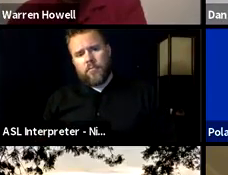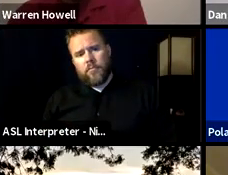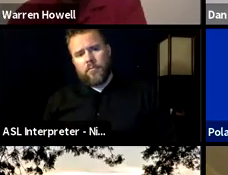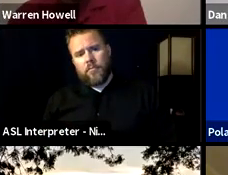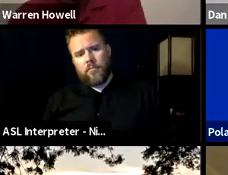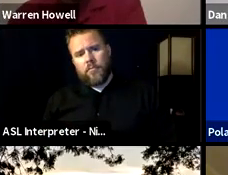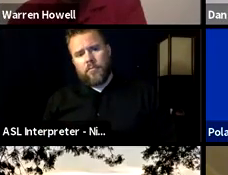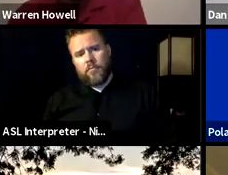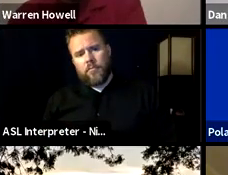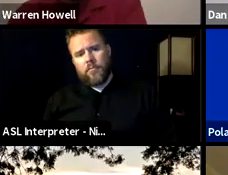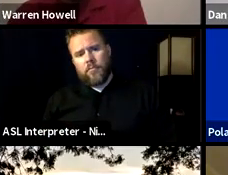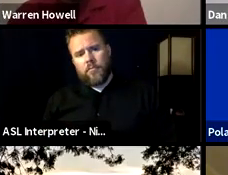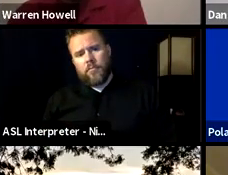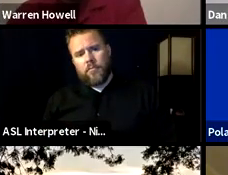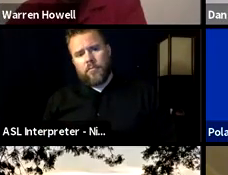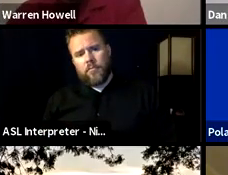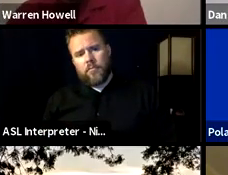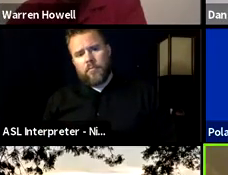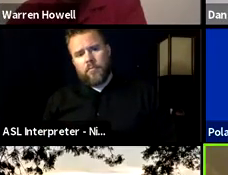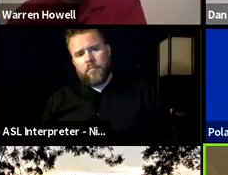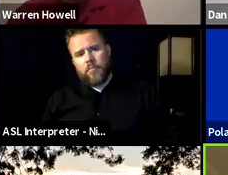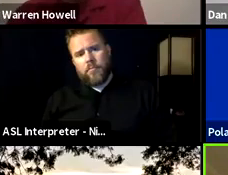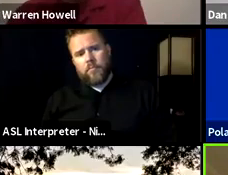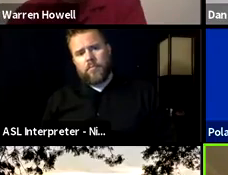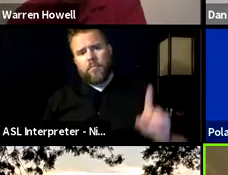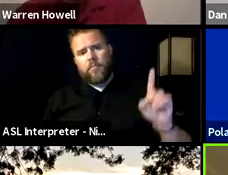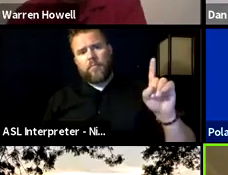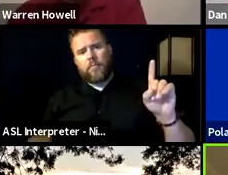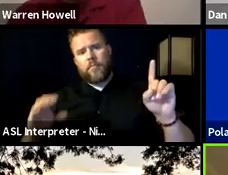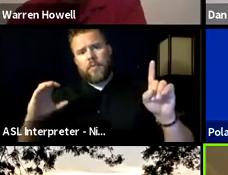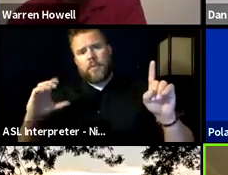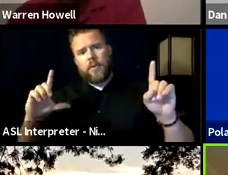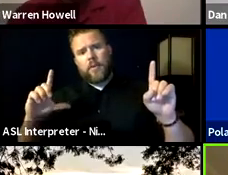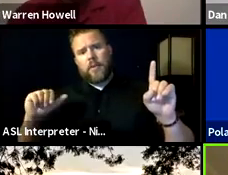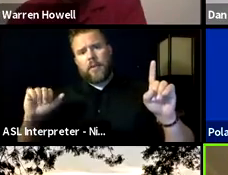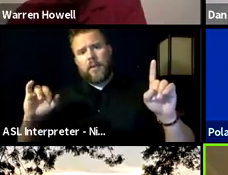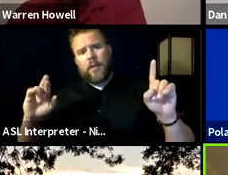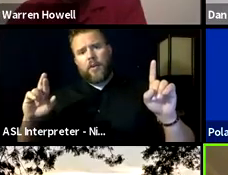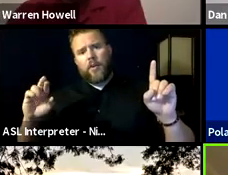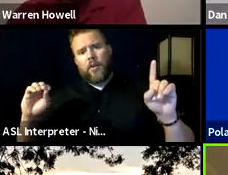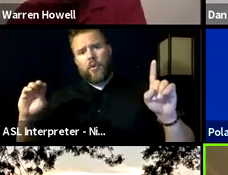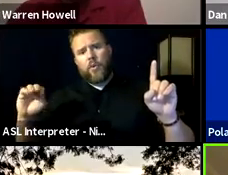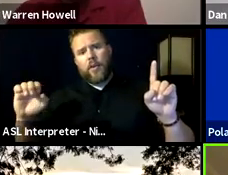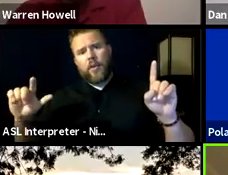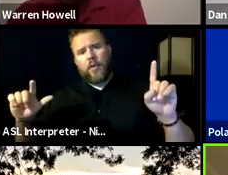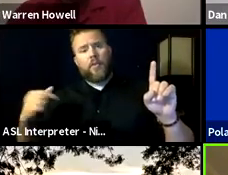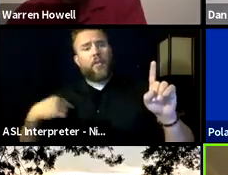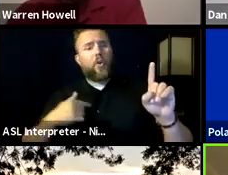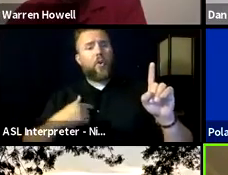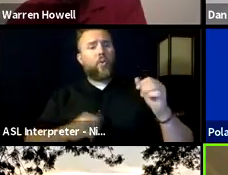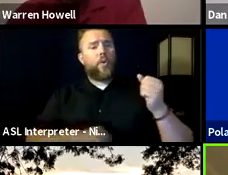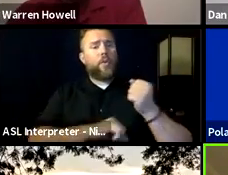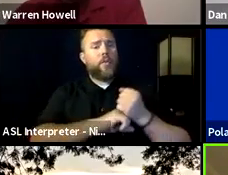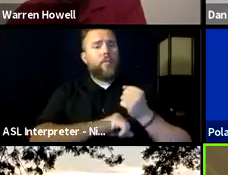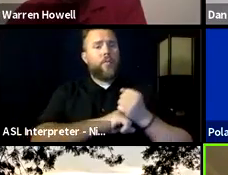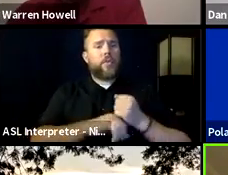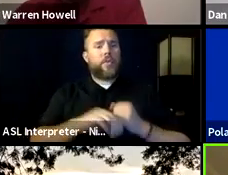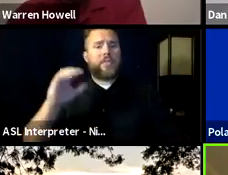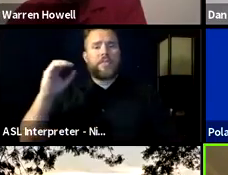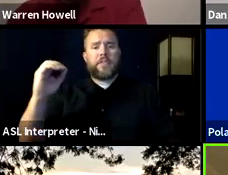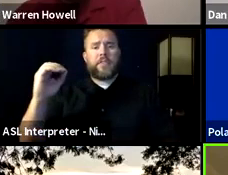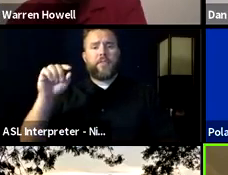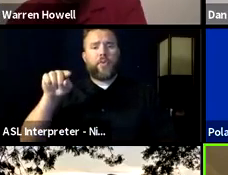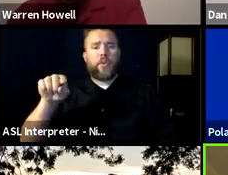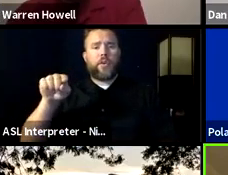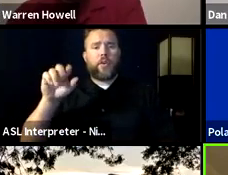Okay, give a motion. This is Claire O'Neill. I move that the board approve the proposed new board policy 02.32,